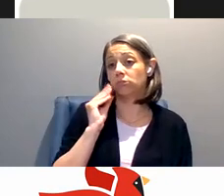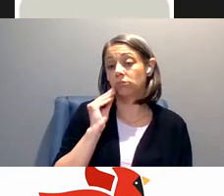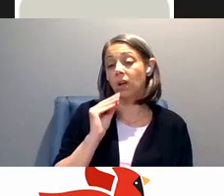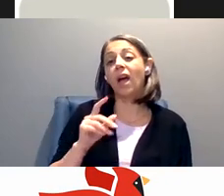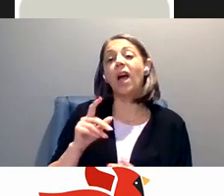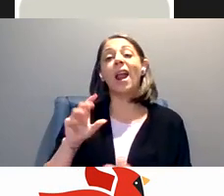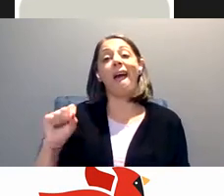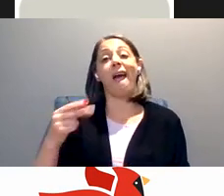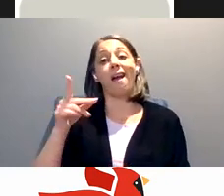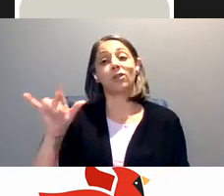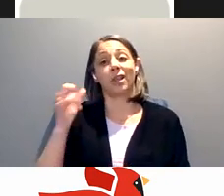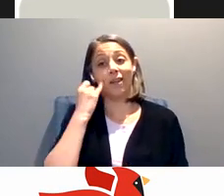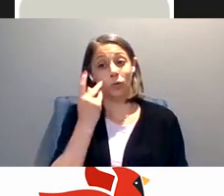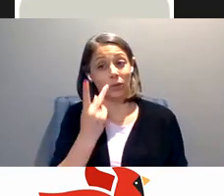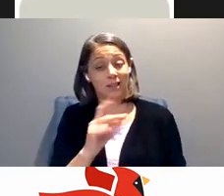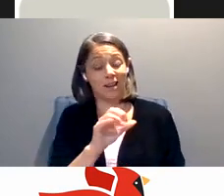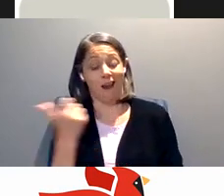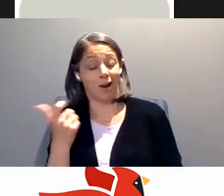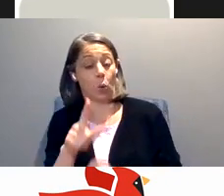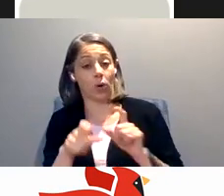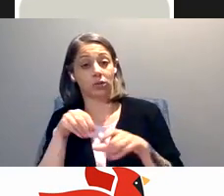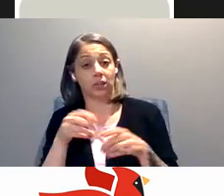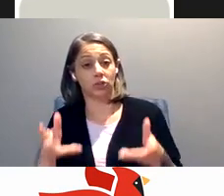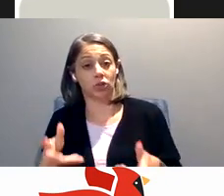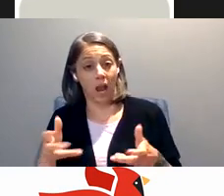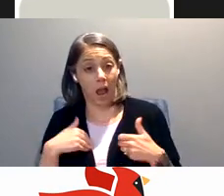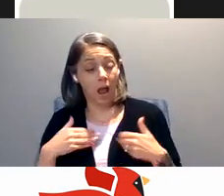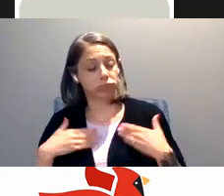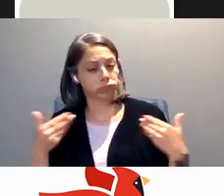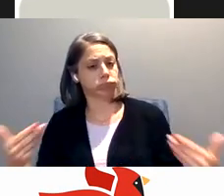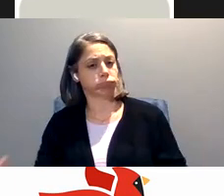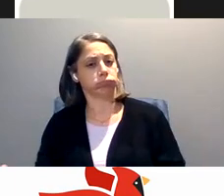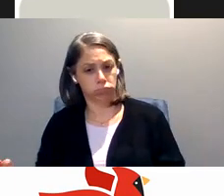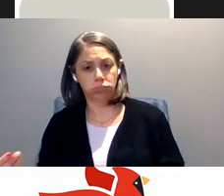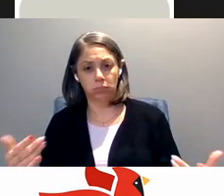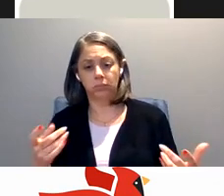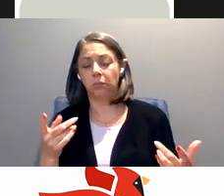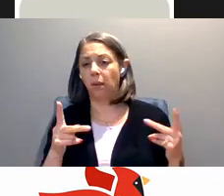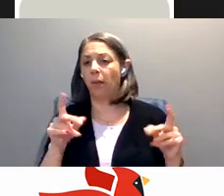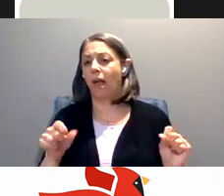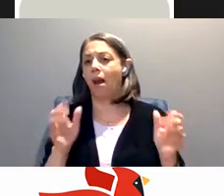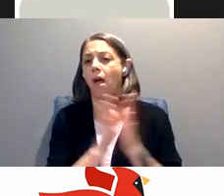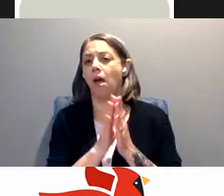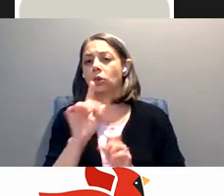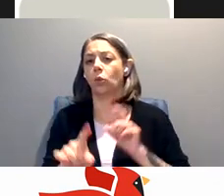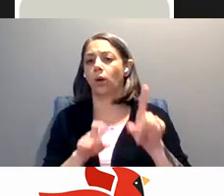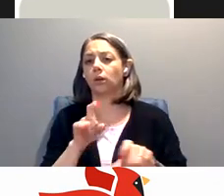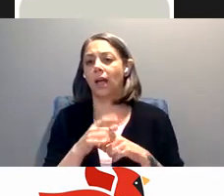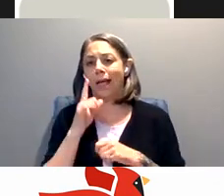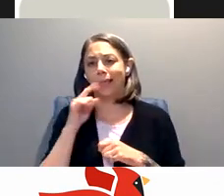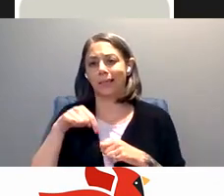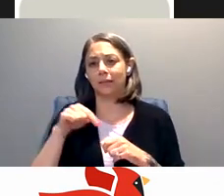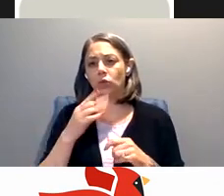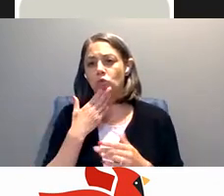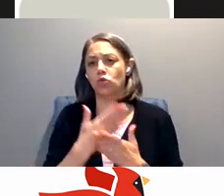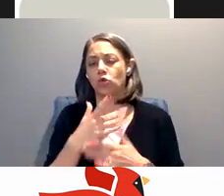if you see any questions in the chat, I welcome everyone to ask questions. I think this would be a good time